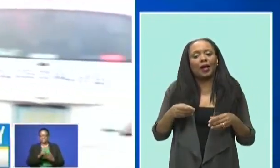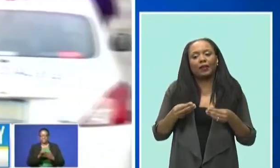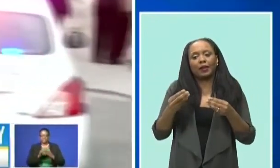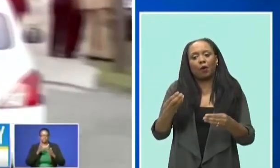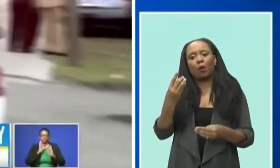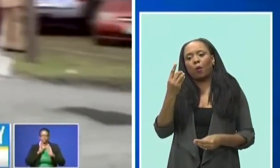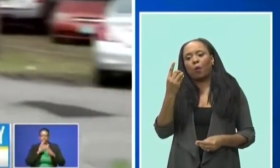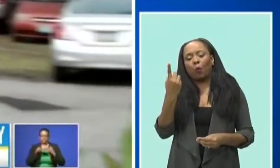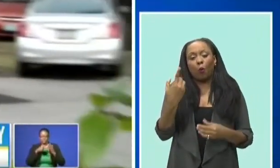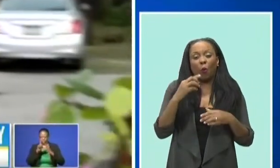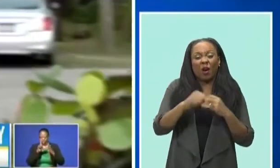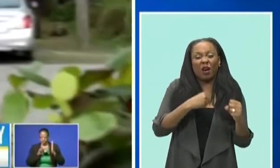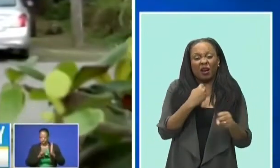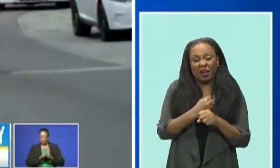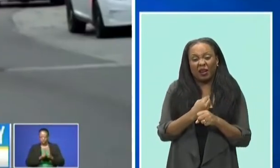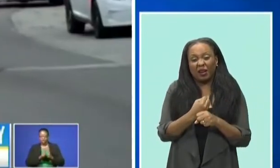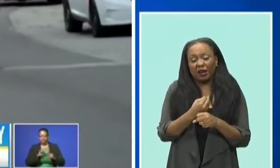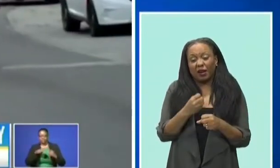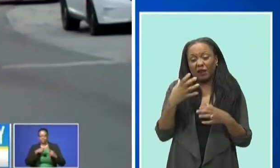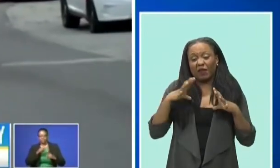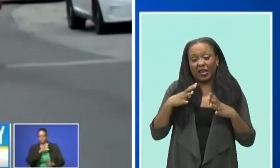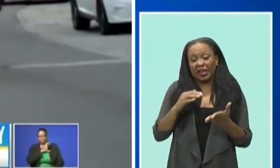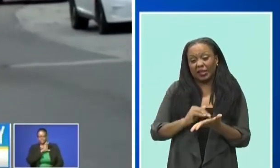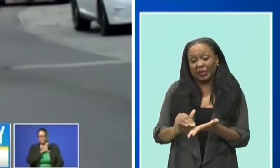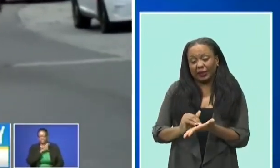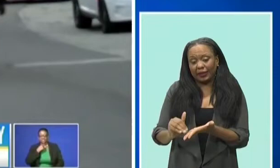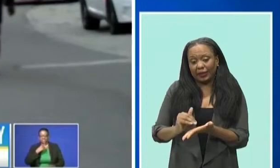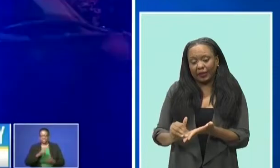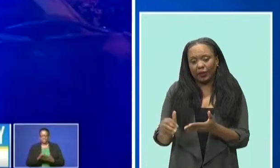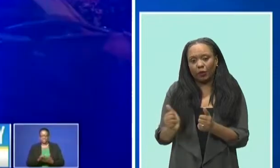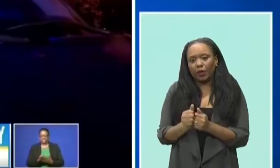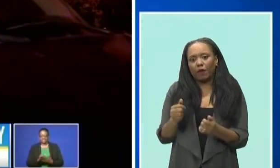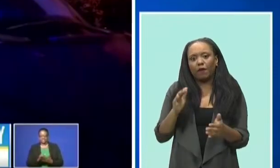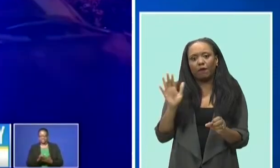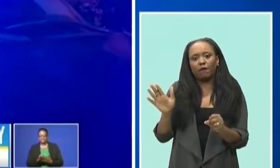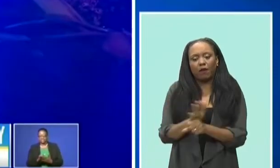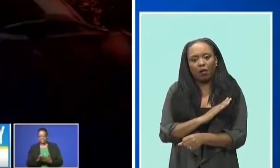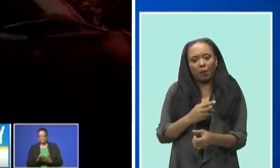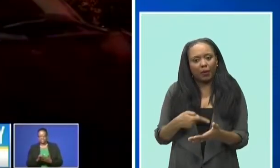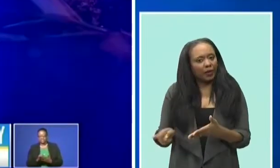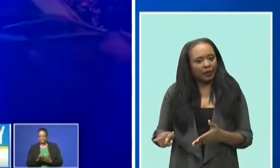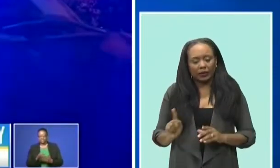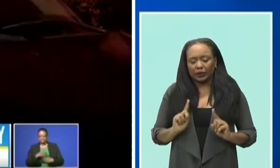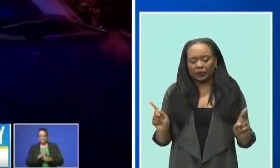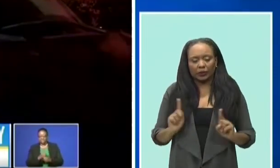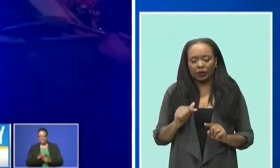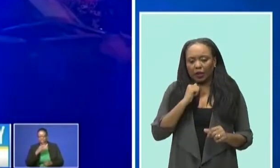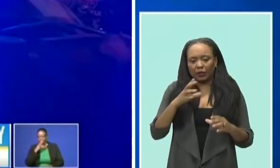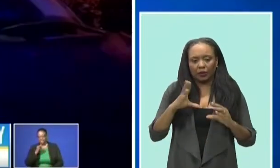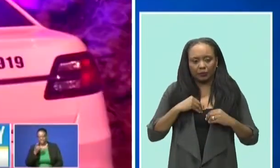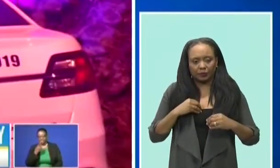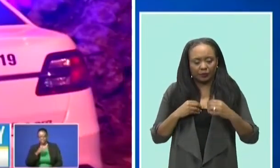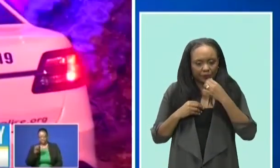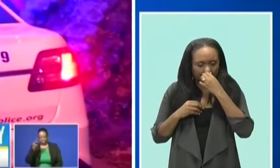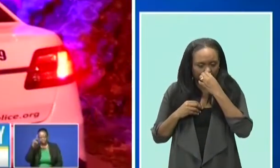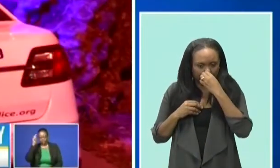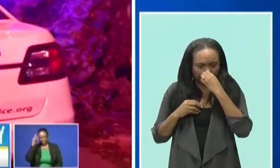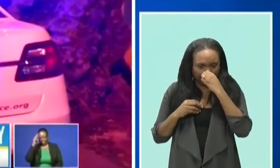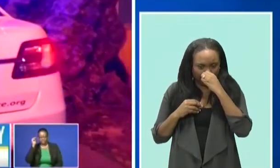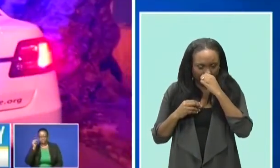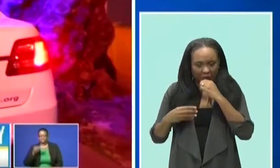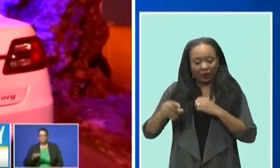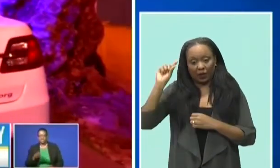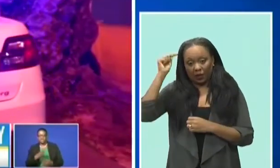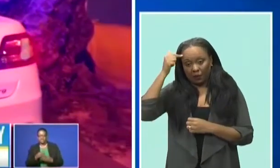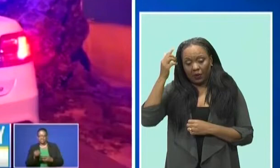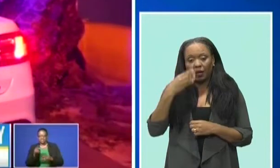to the Police Staff Association Act, the PLP leader commented on remarks he says were made by the Prime Minister about the PLP's